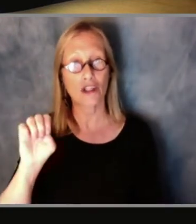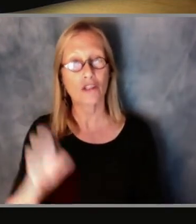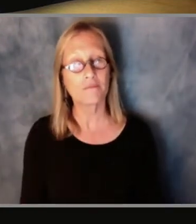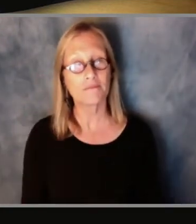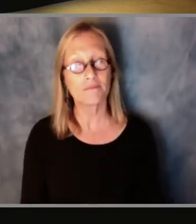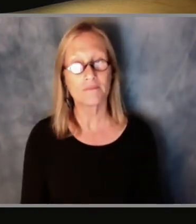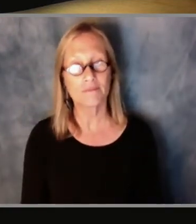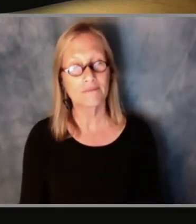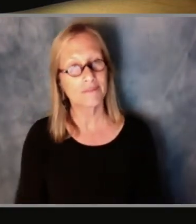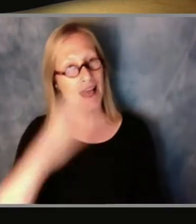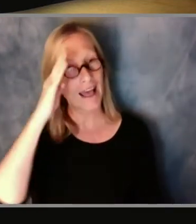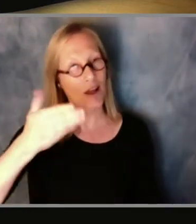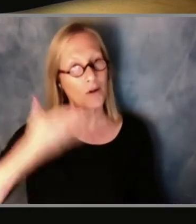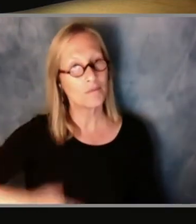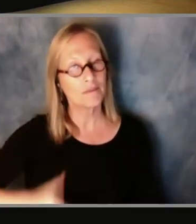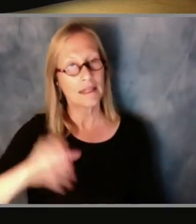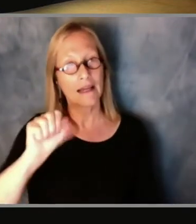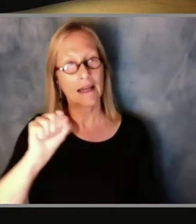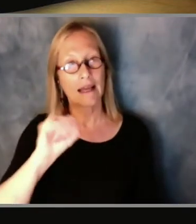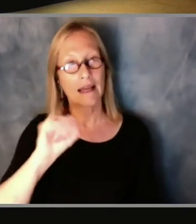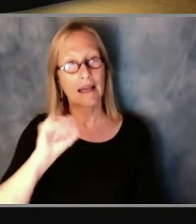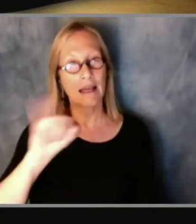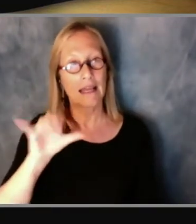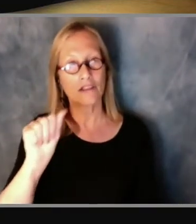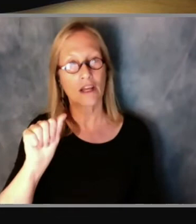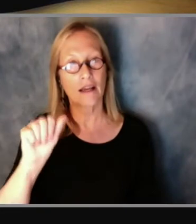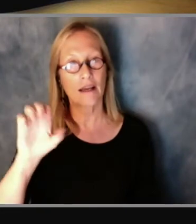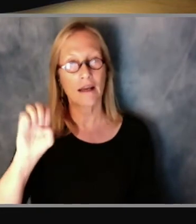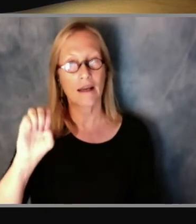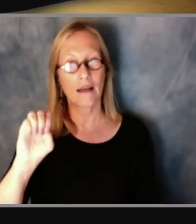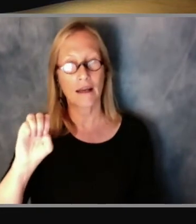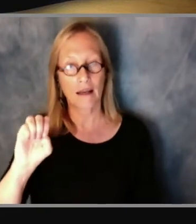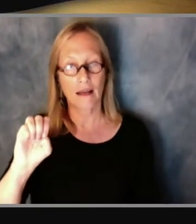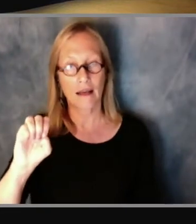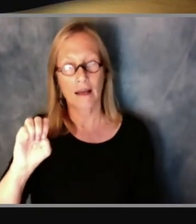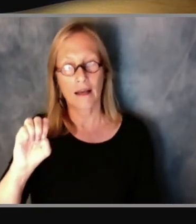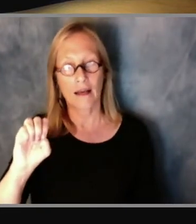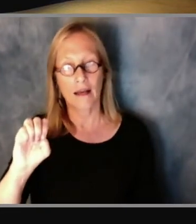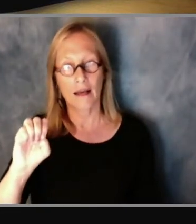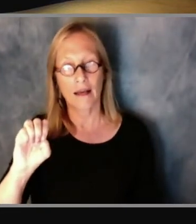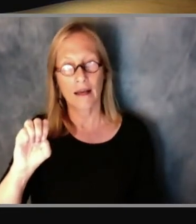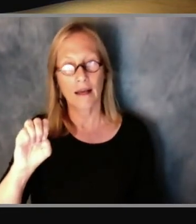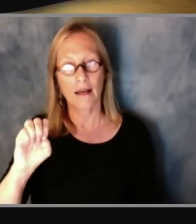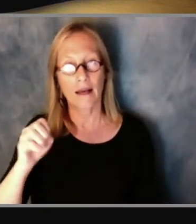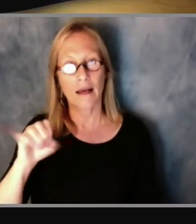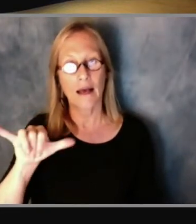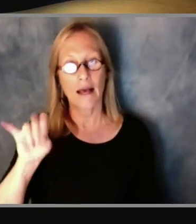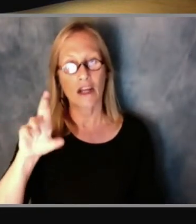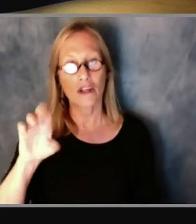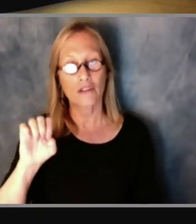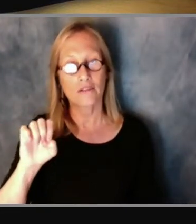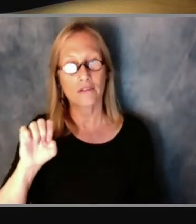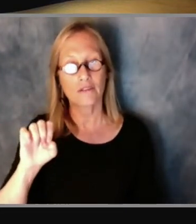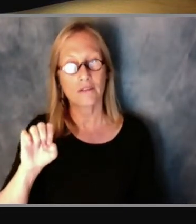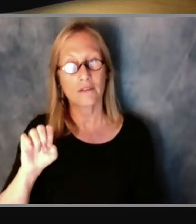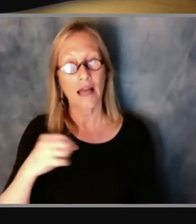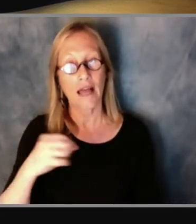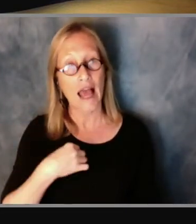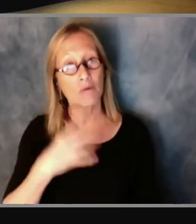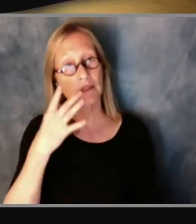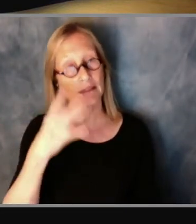Hello, this is Asia Iyer, and I would like to see the county with housing make